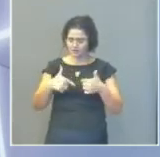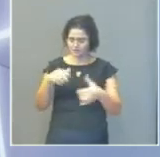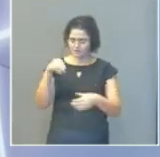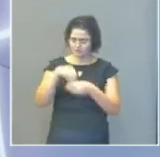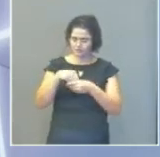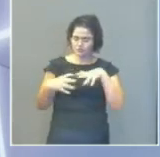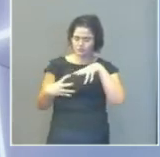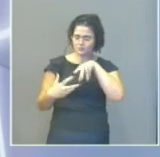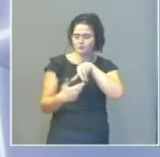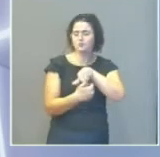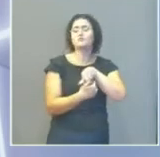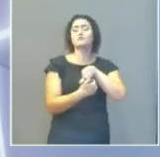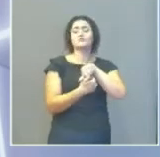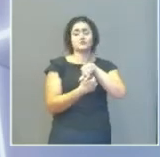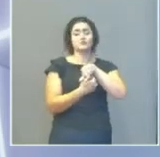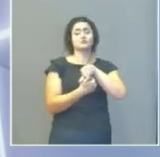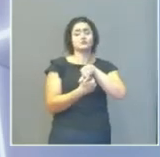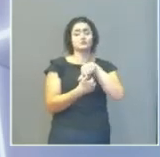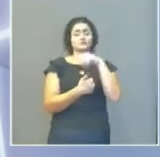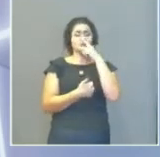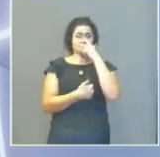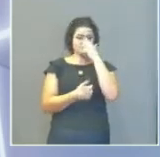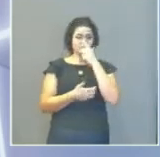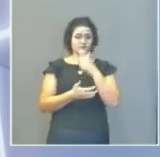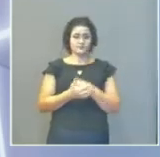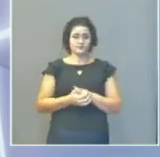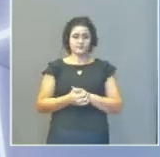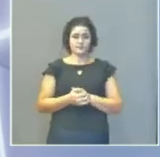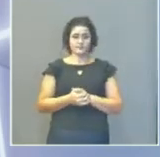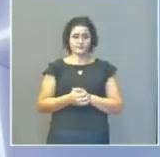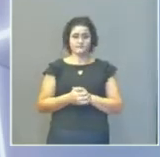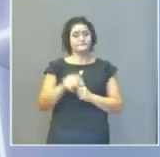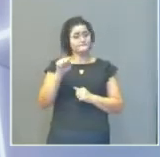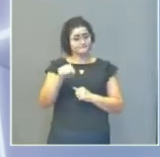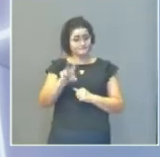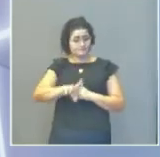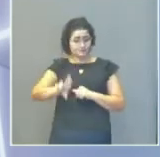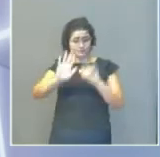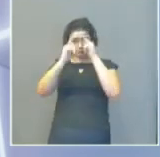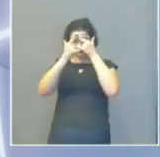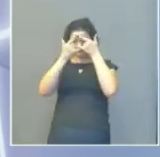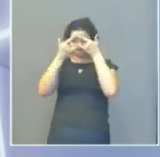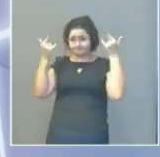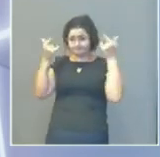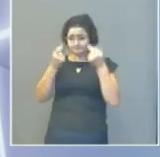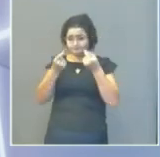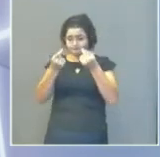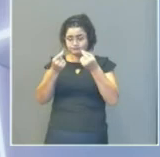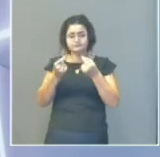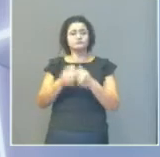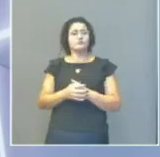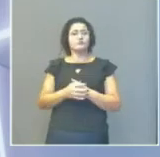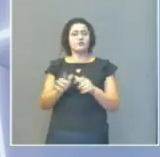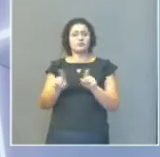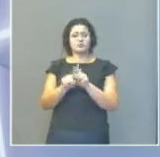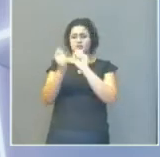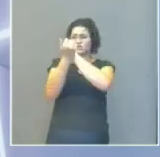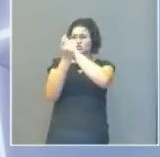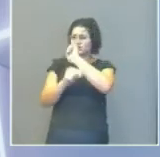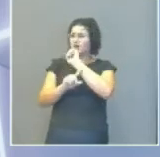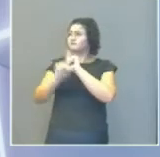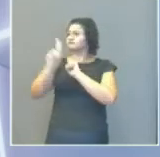involves extraction capitalism. It involves the transatlantic slave trade. It involves